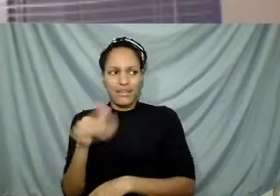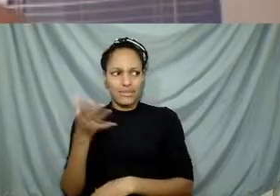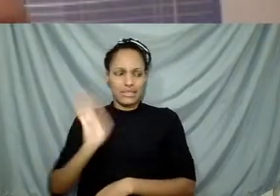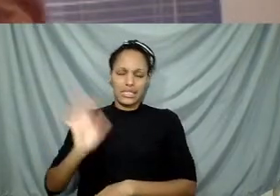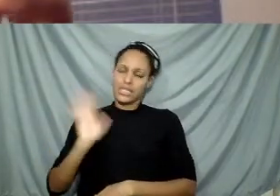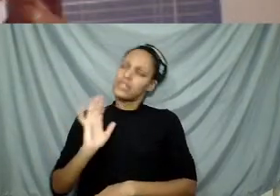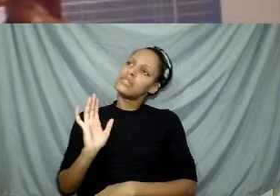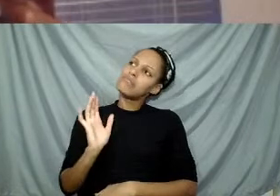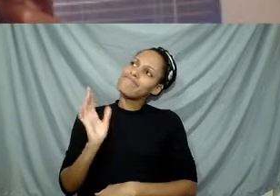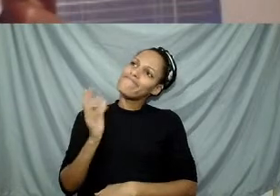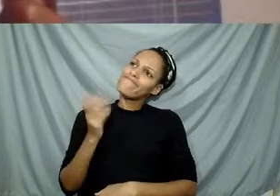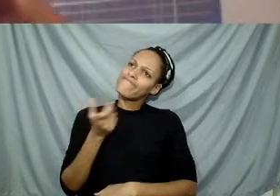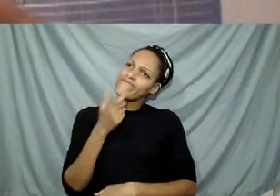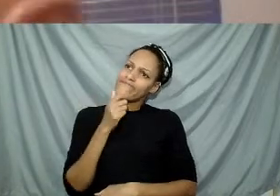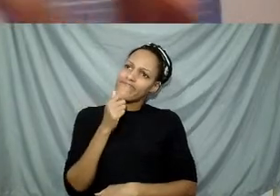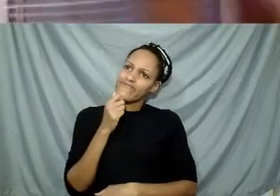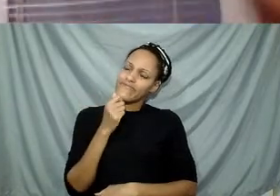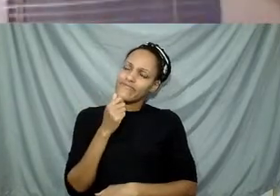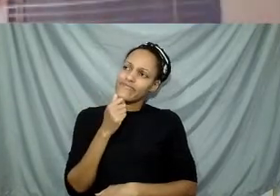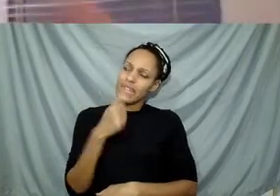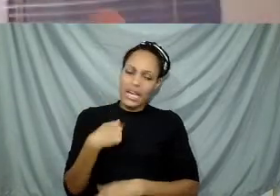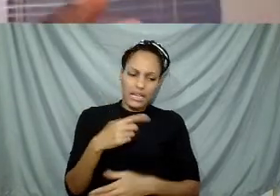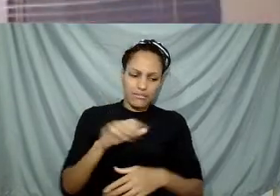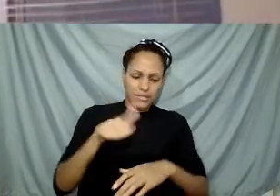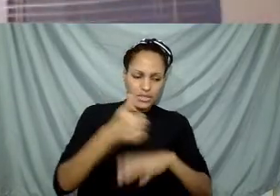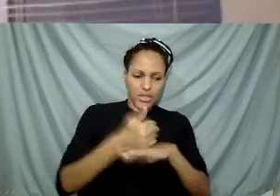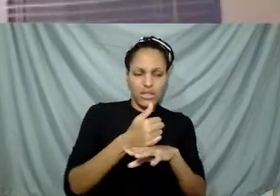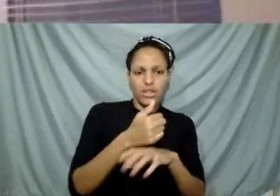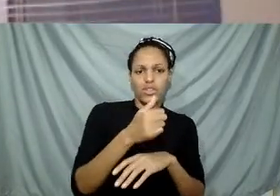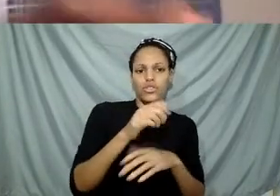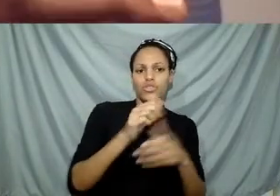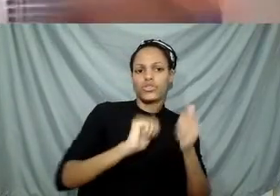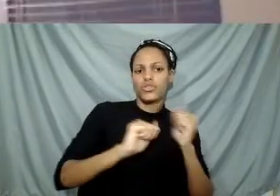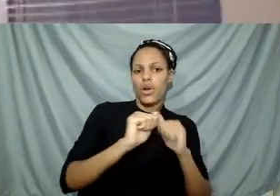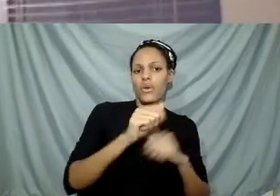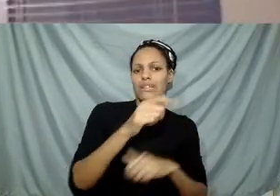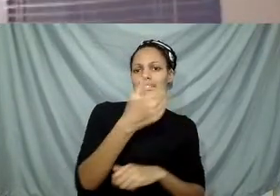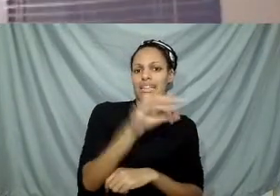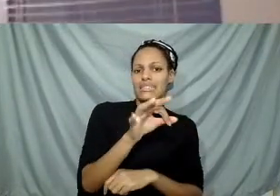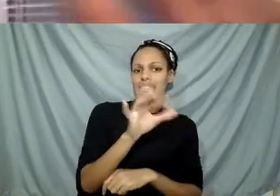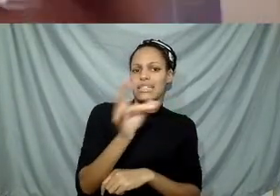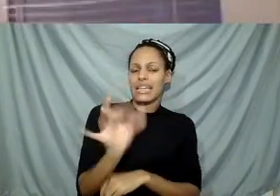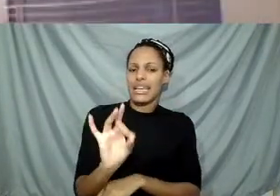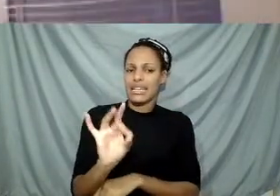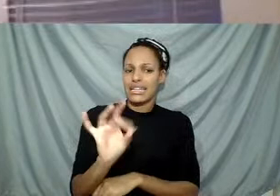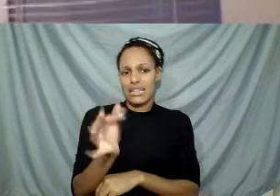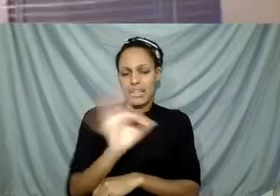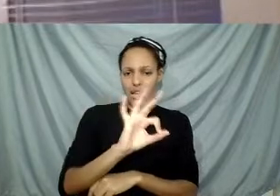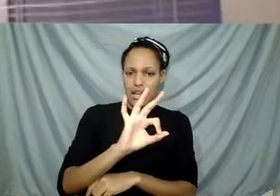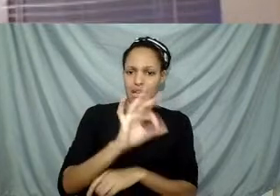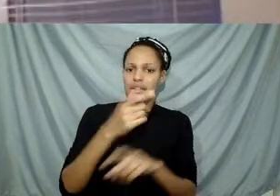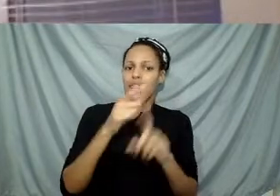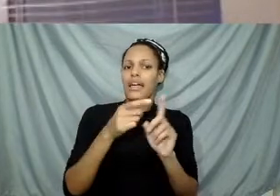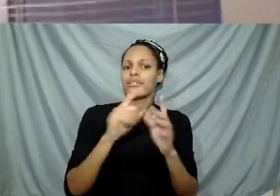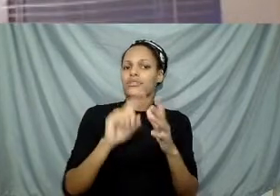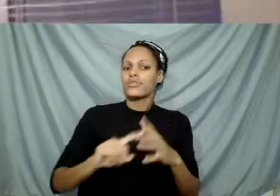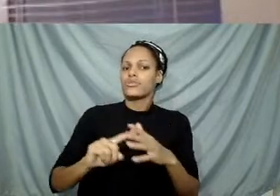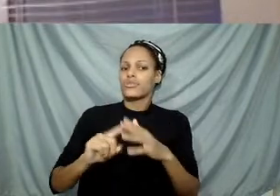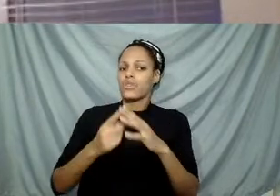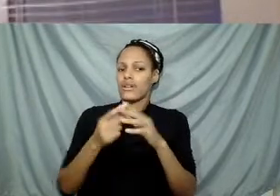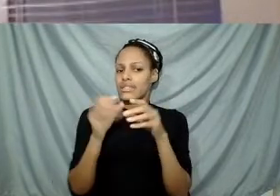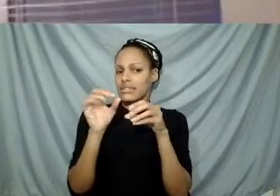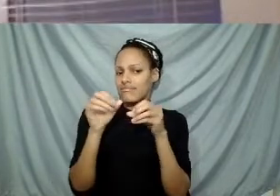actually I did a show in 1979, which was called Jubilation, which planted the seeds for Jubilation Dance Company,